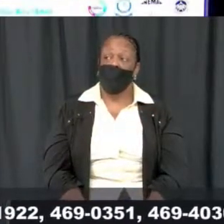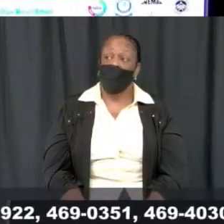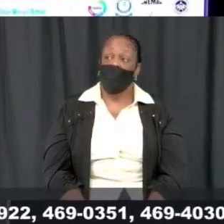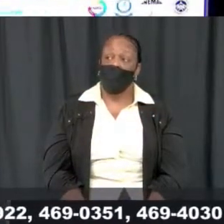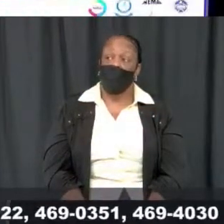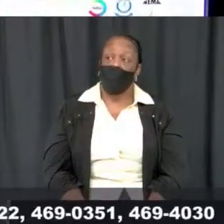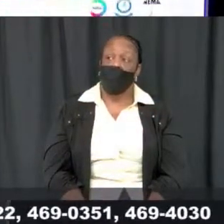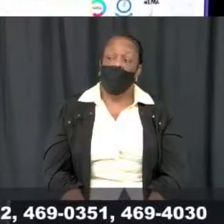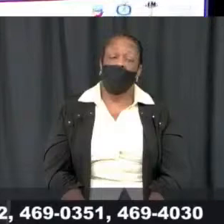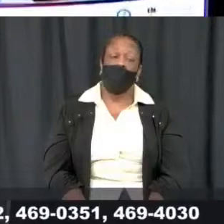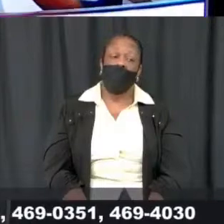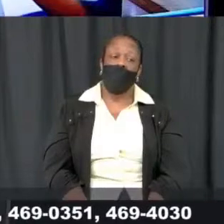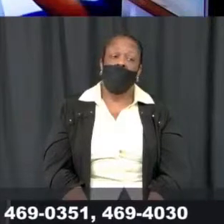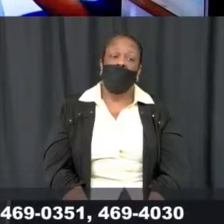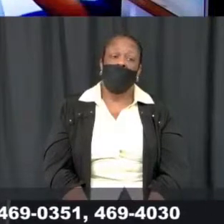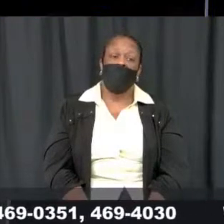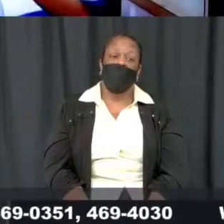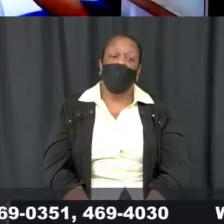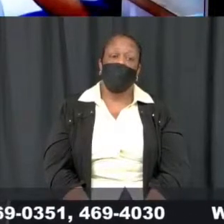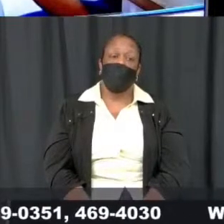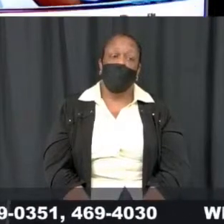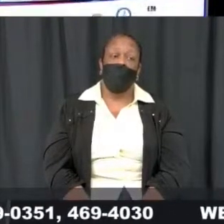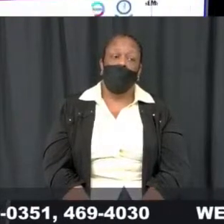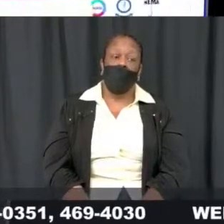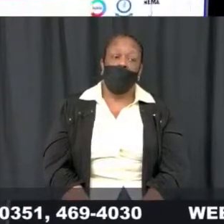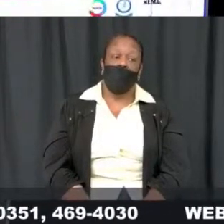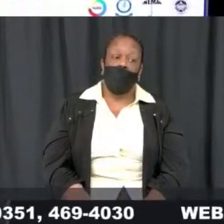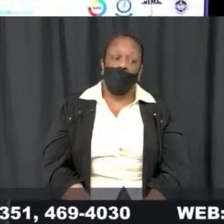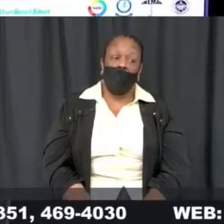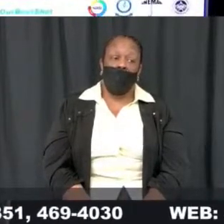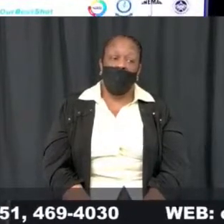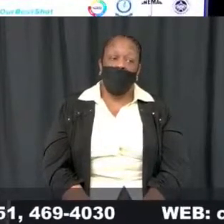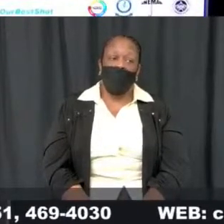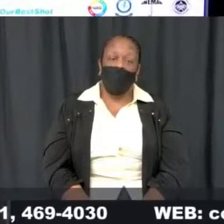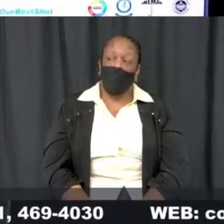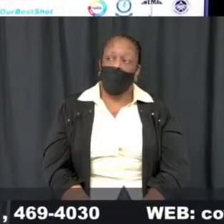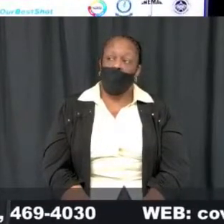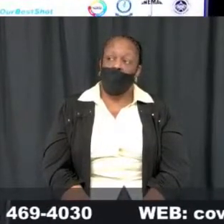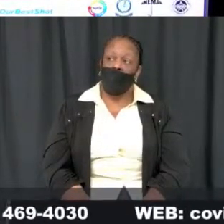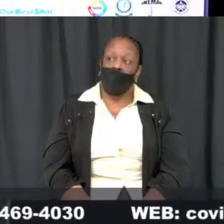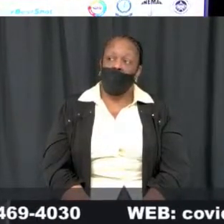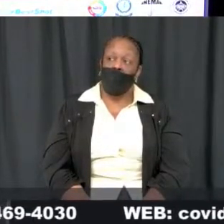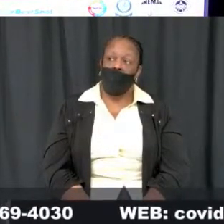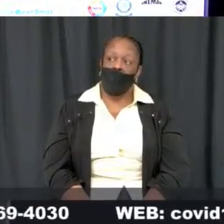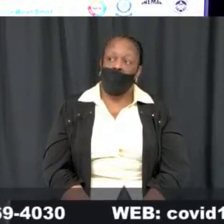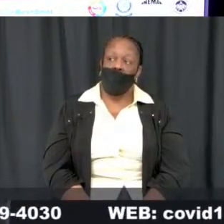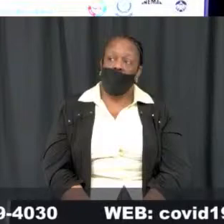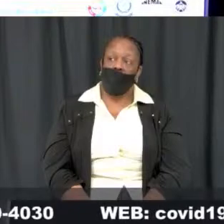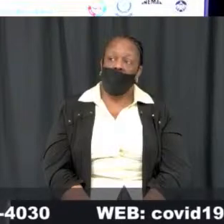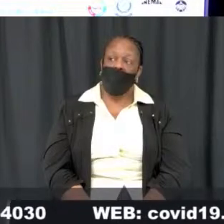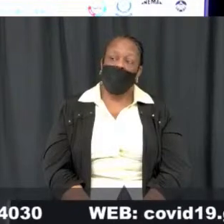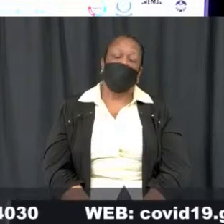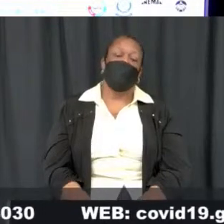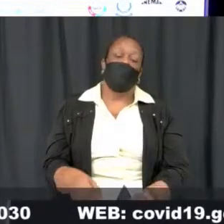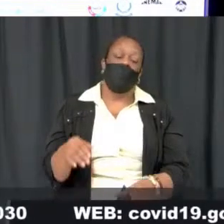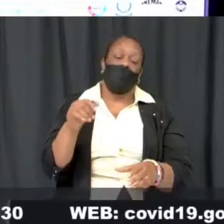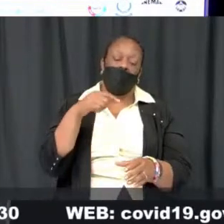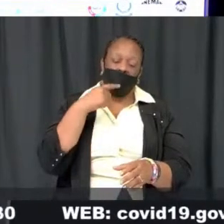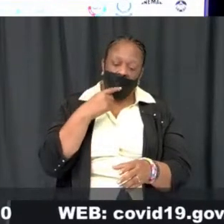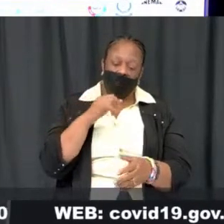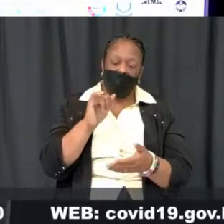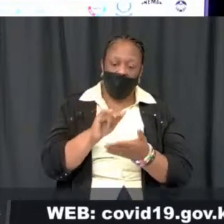under the Emergency Powers Act indicate that government